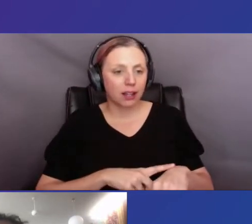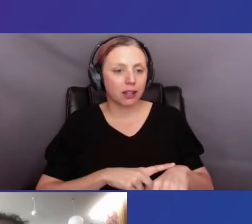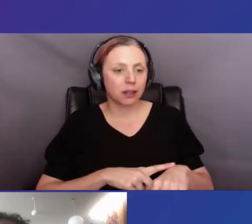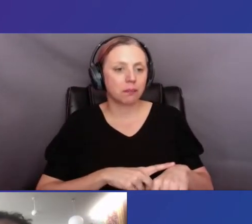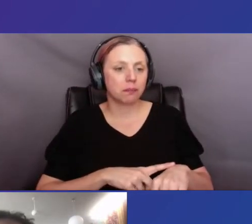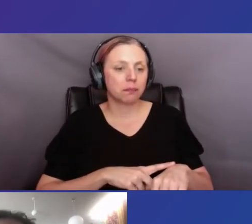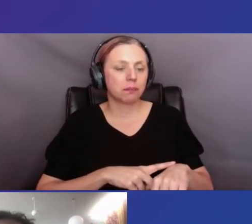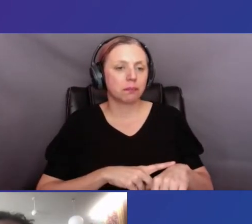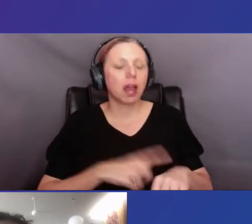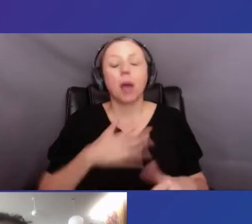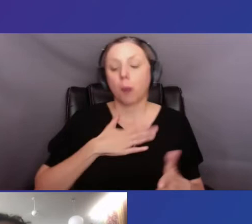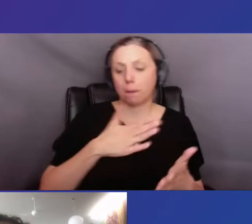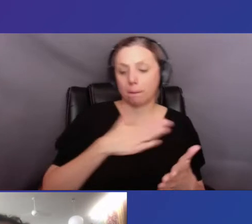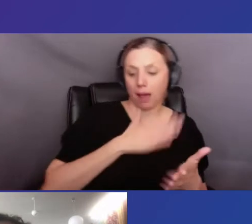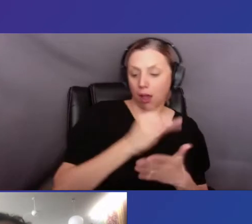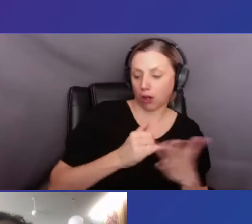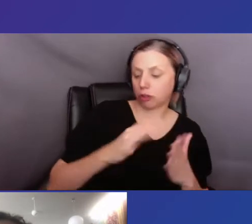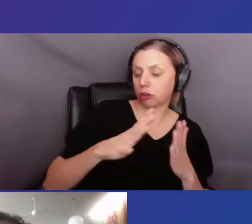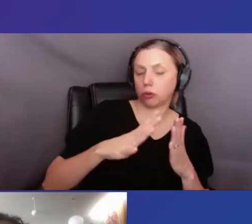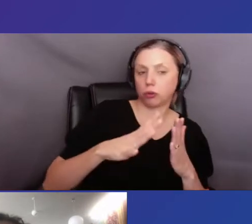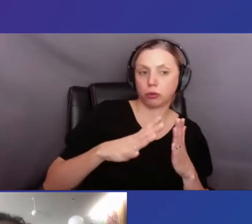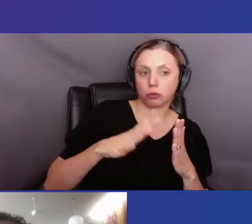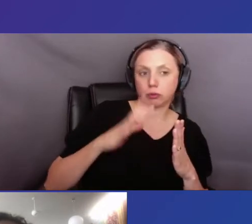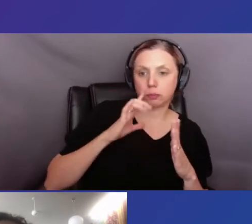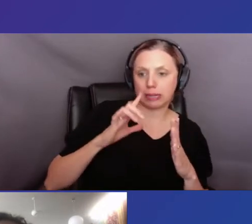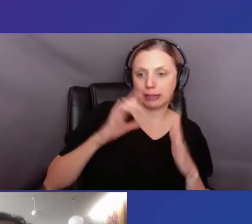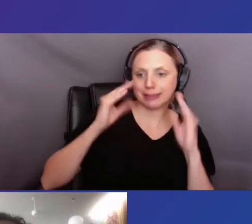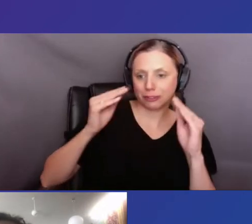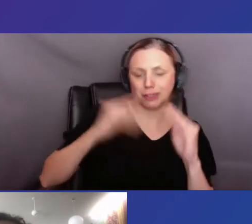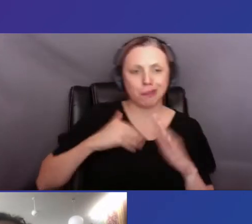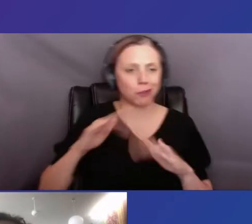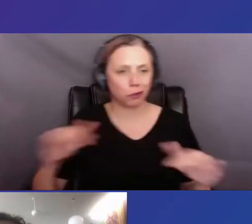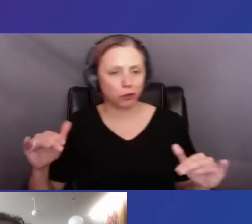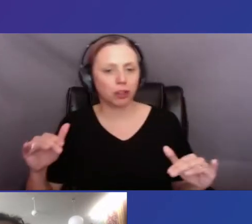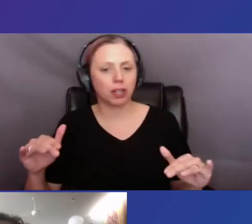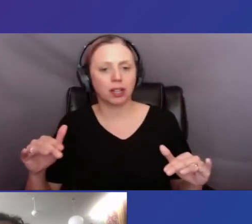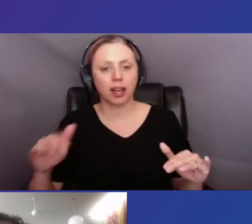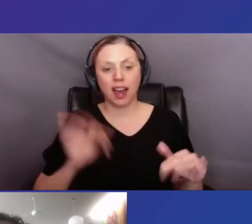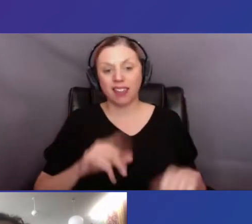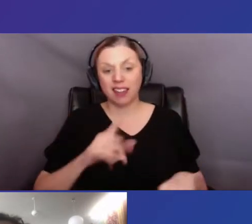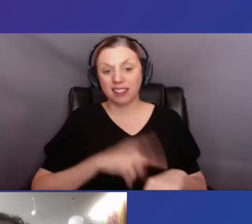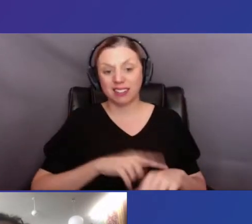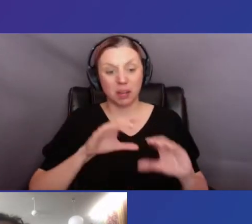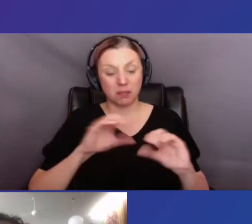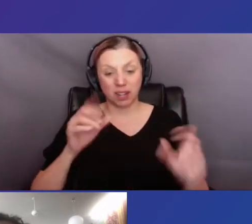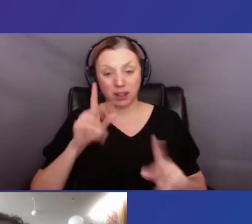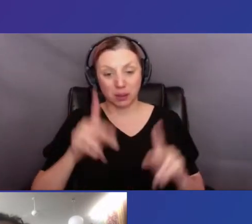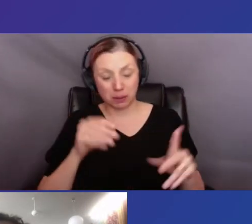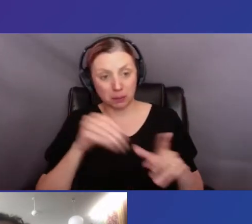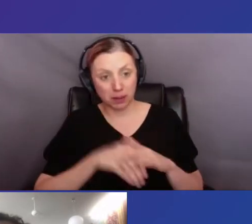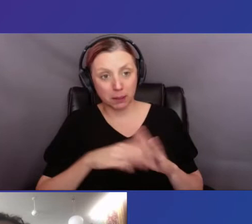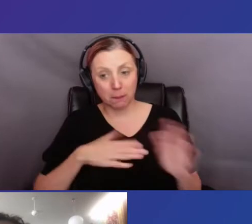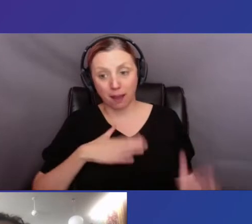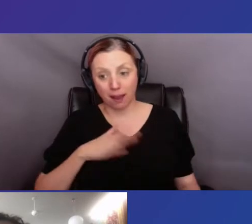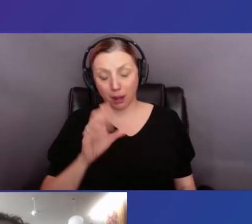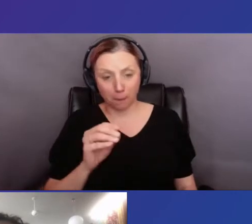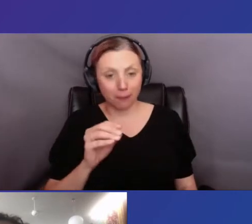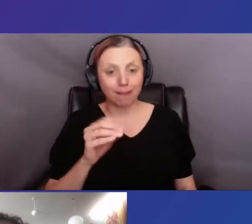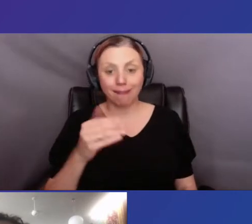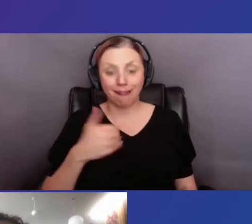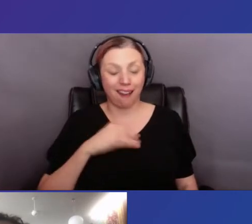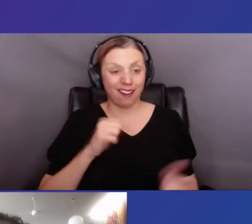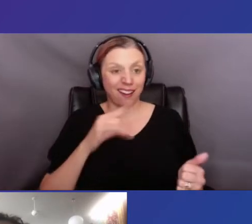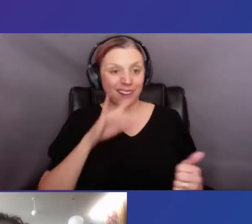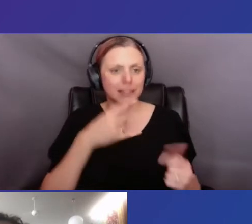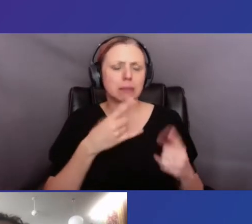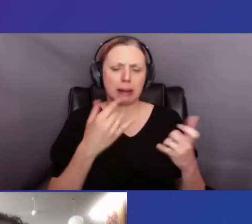do. And I feel like it did just become that they were part of the family of my company. And that was